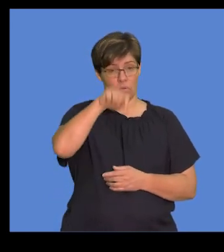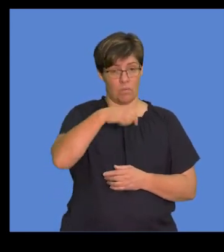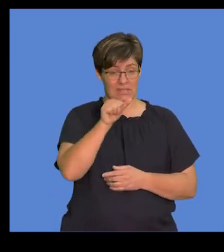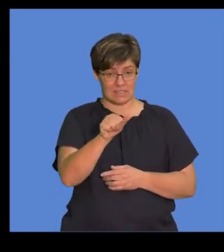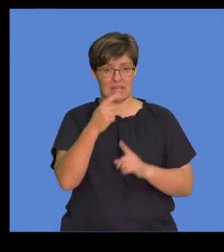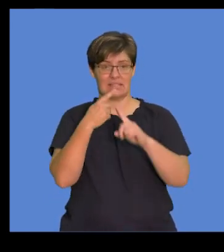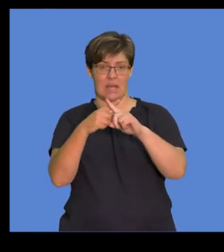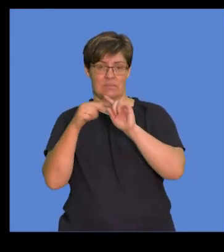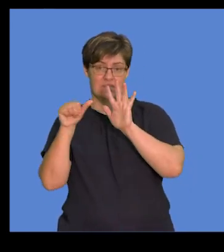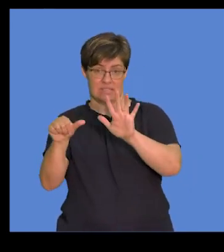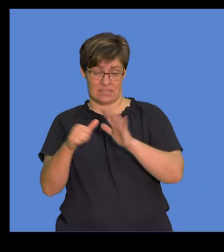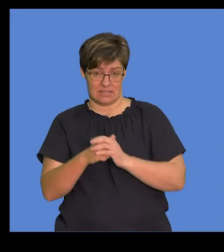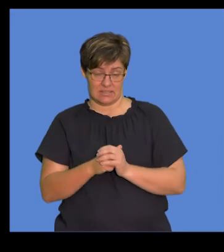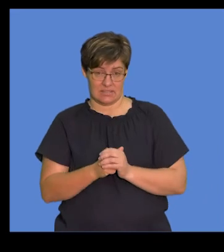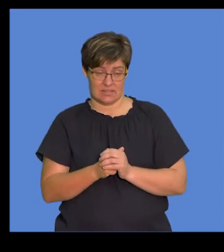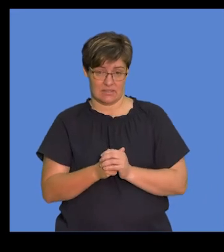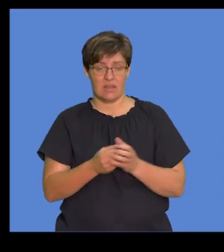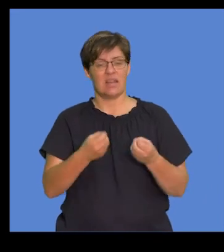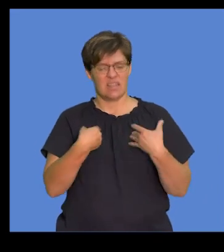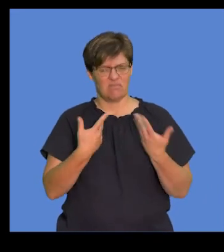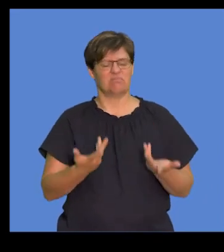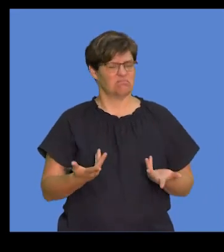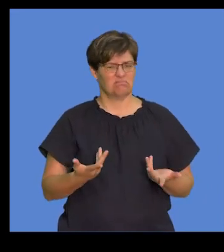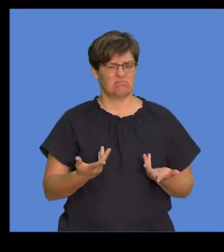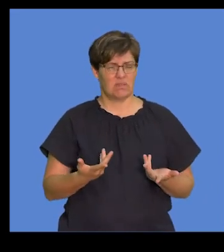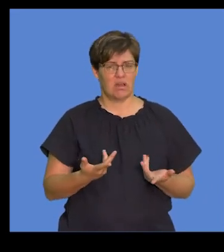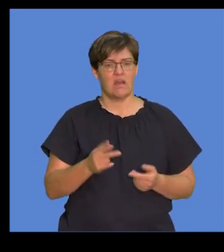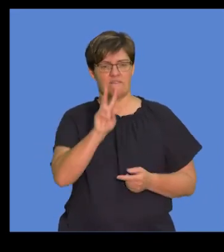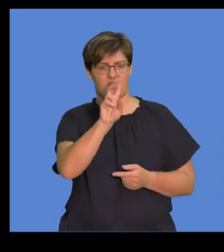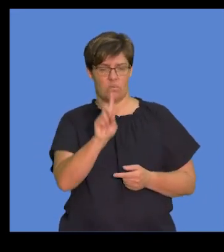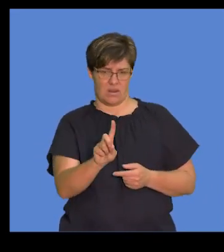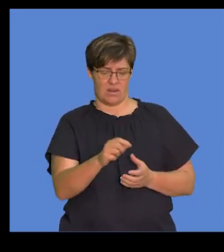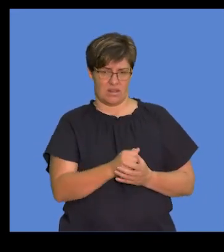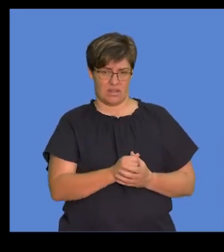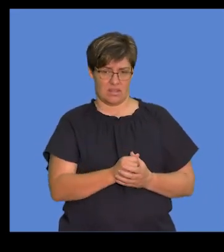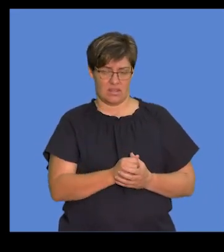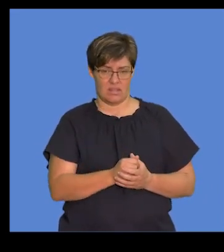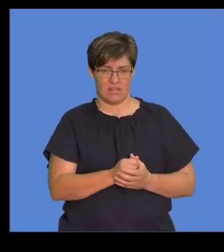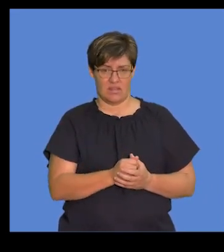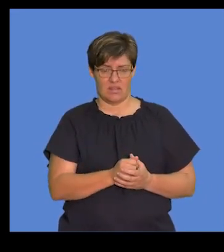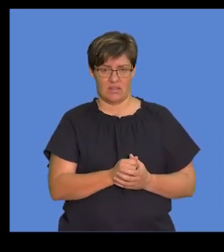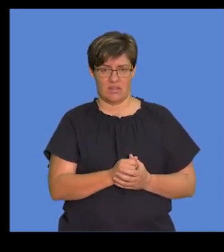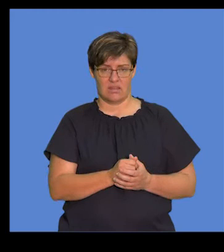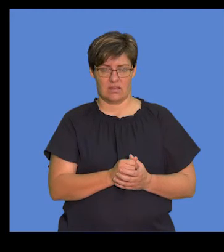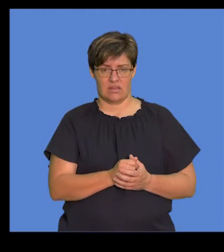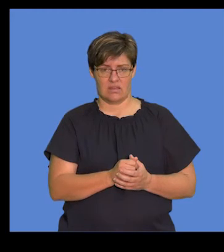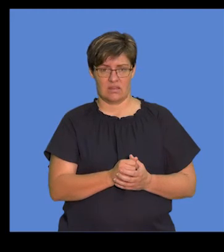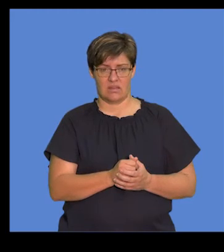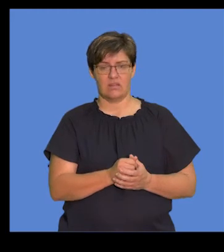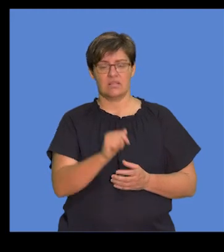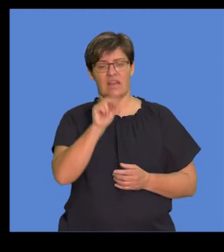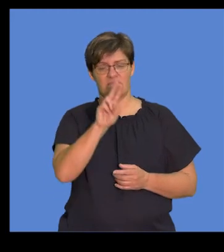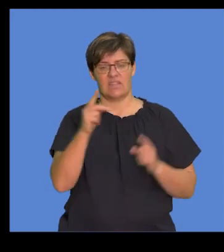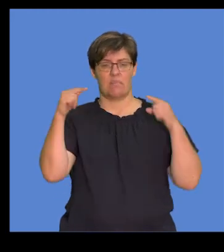0.6 multiplied by 6, okay? This will give us typically, which is our V1. V1 is actually